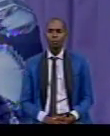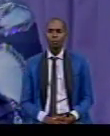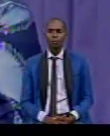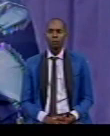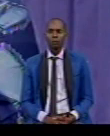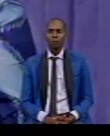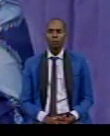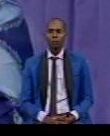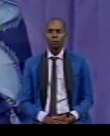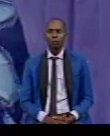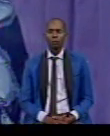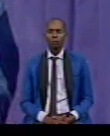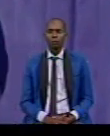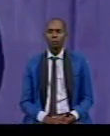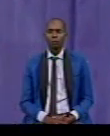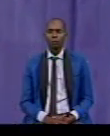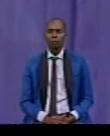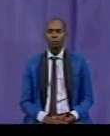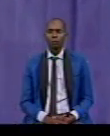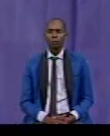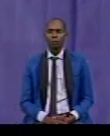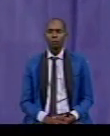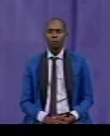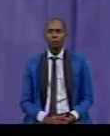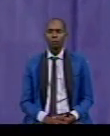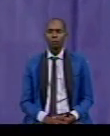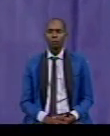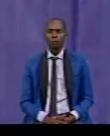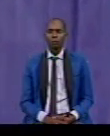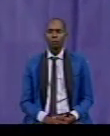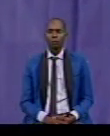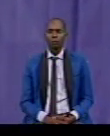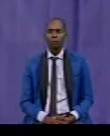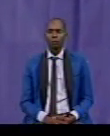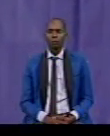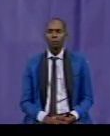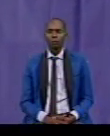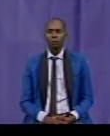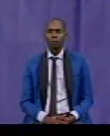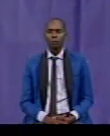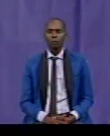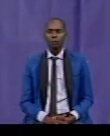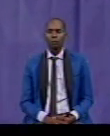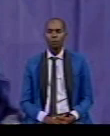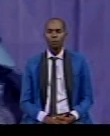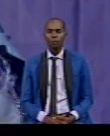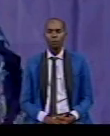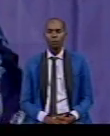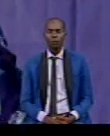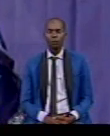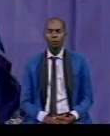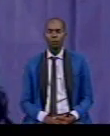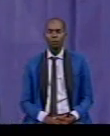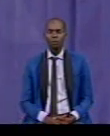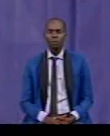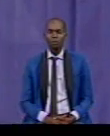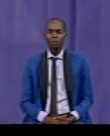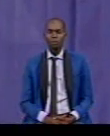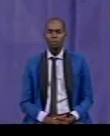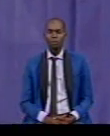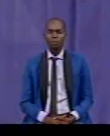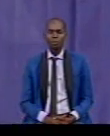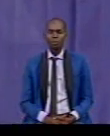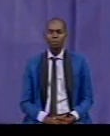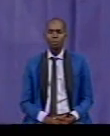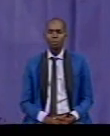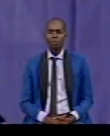heaven is coming unto you, the salvation of the Lord, that change of heart and that transformation of